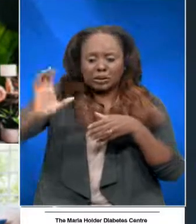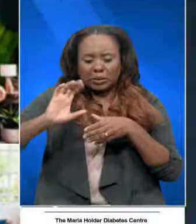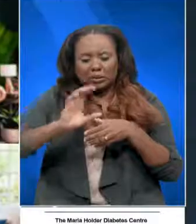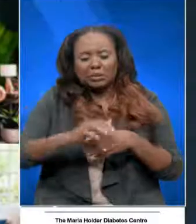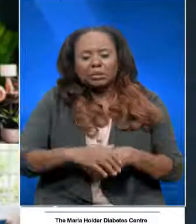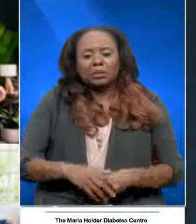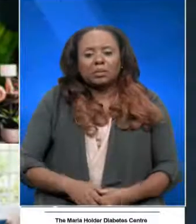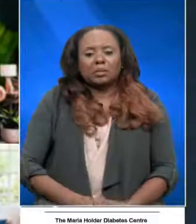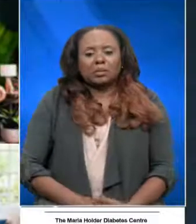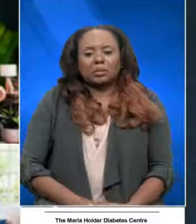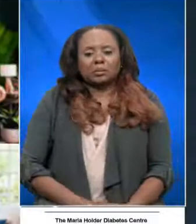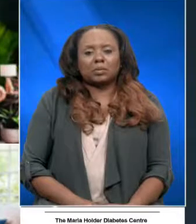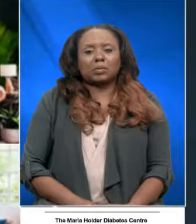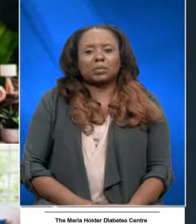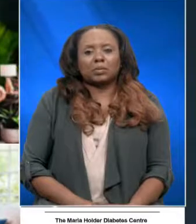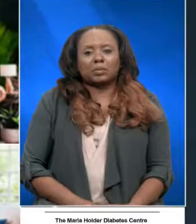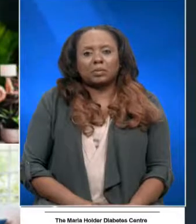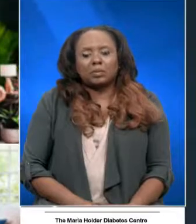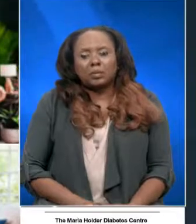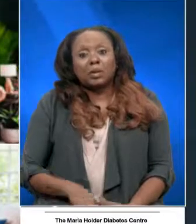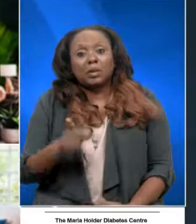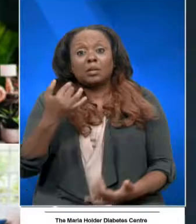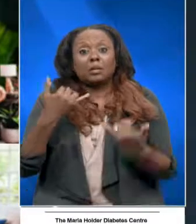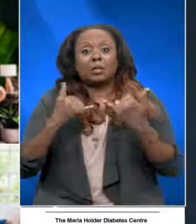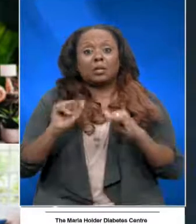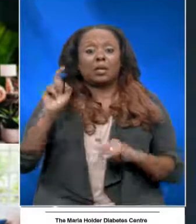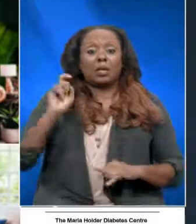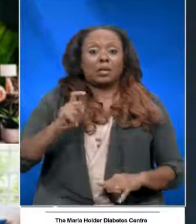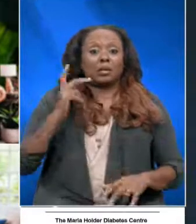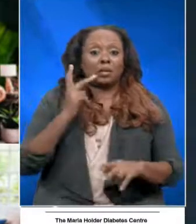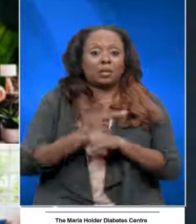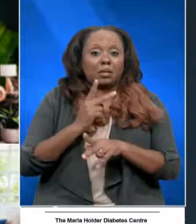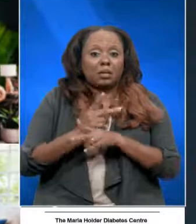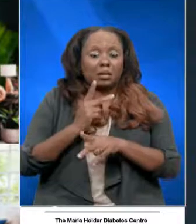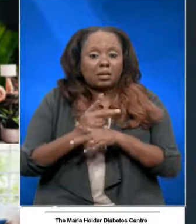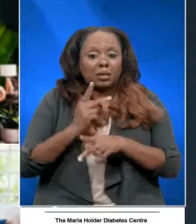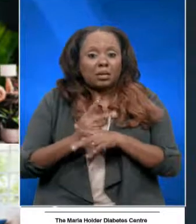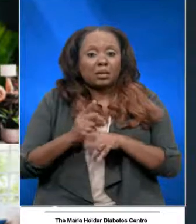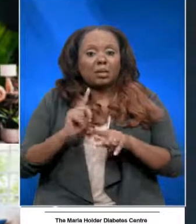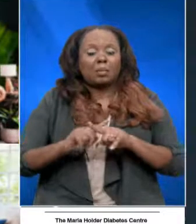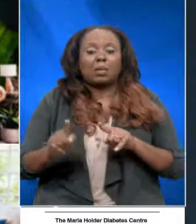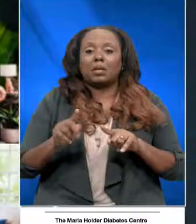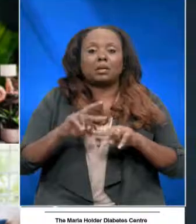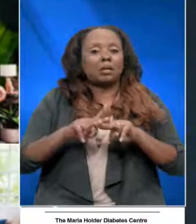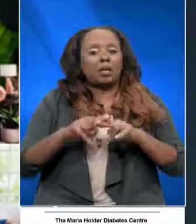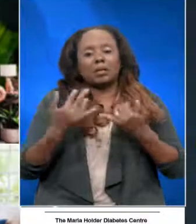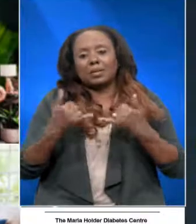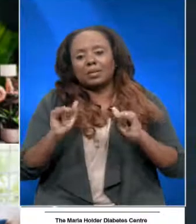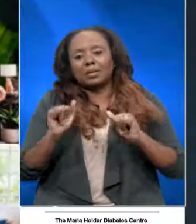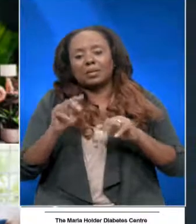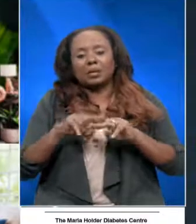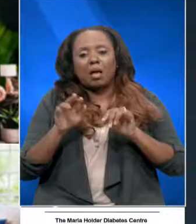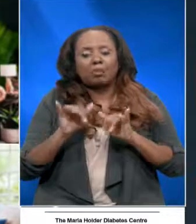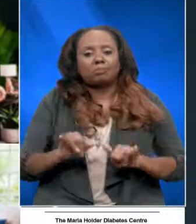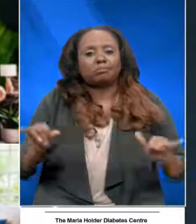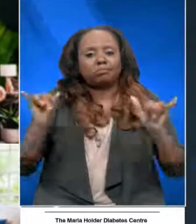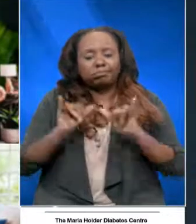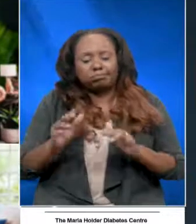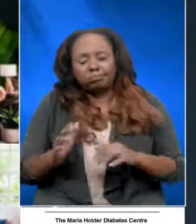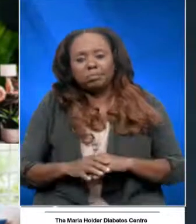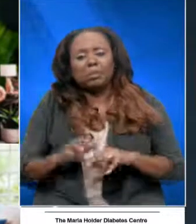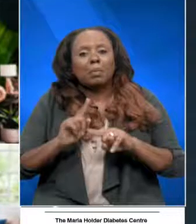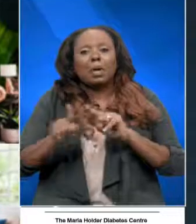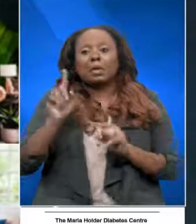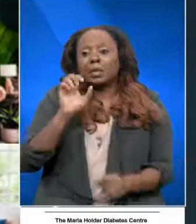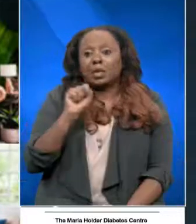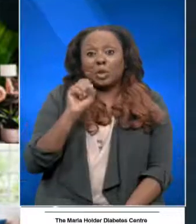it really does depend on how much you put in. So you still have to be mindful of how much you put in. But salt is salt in terms of the common thing that's in it, the sodium.